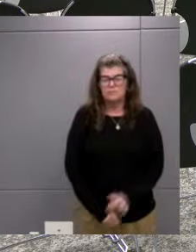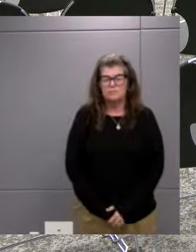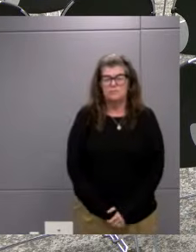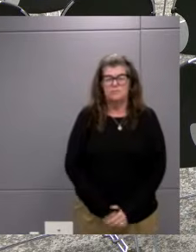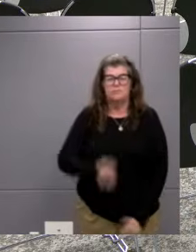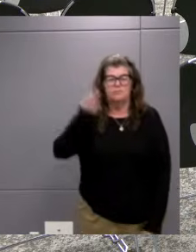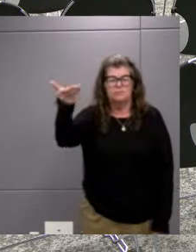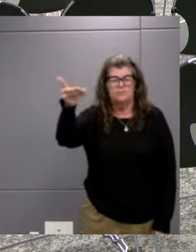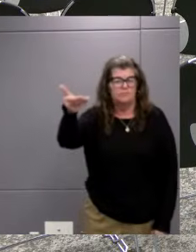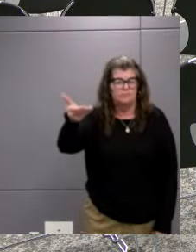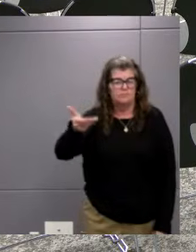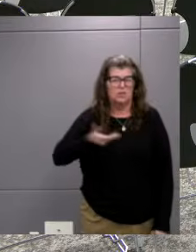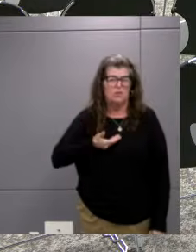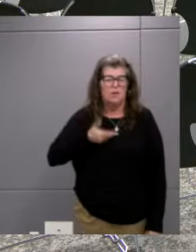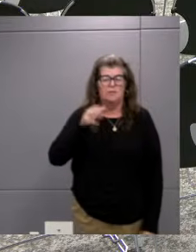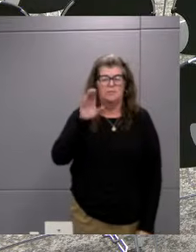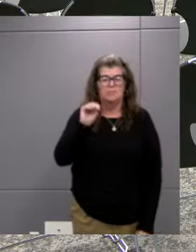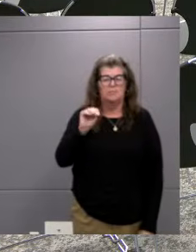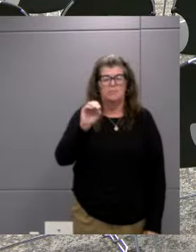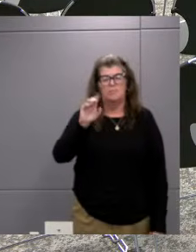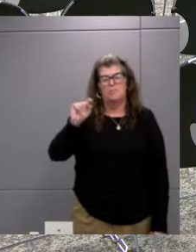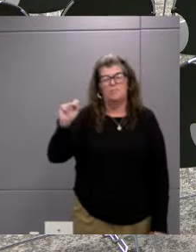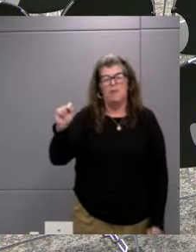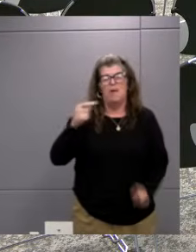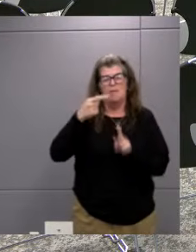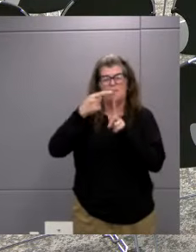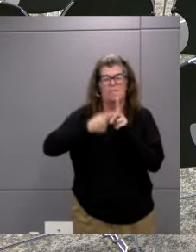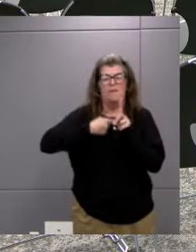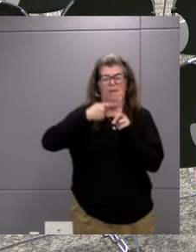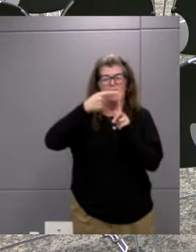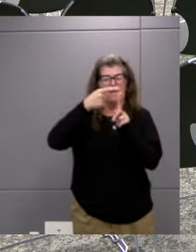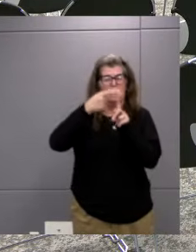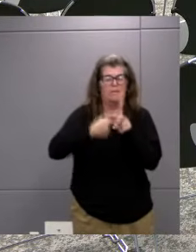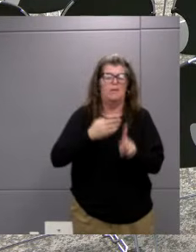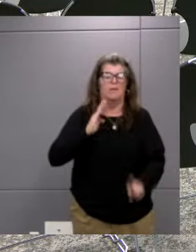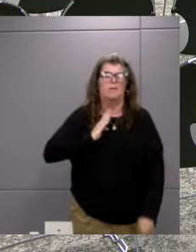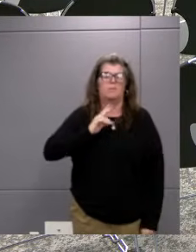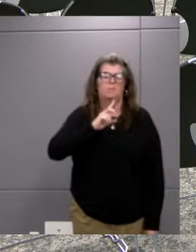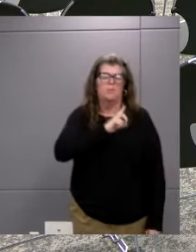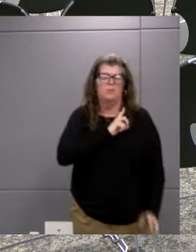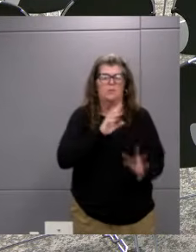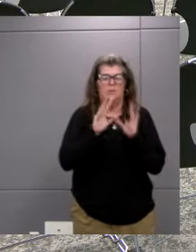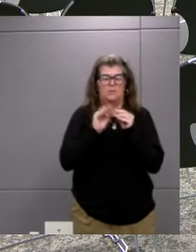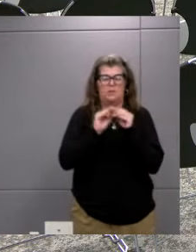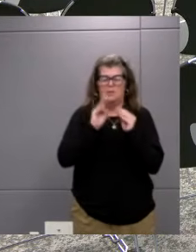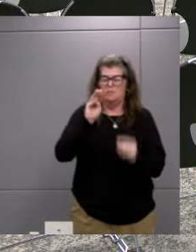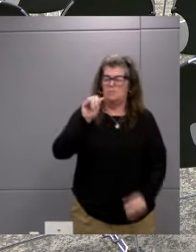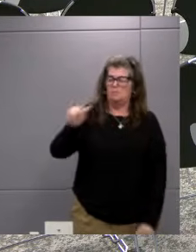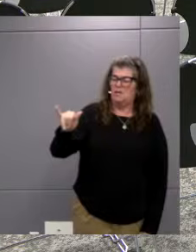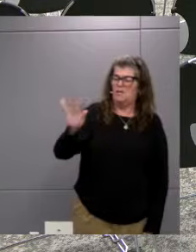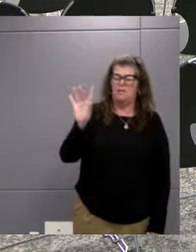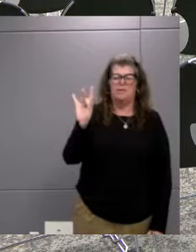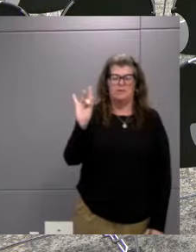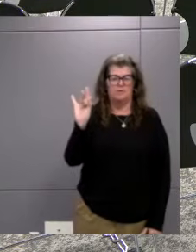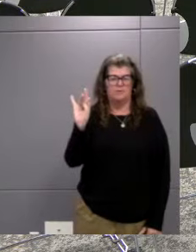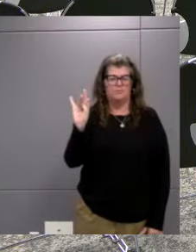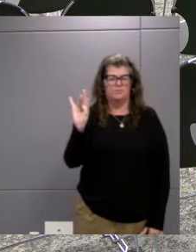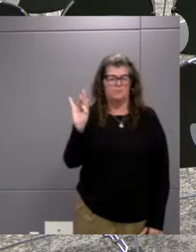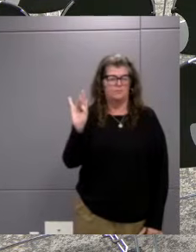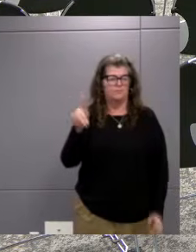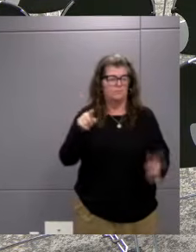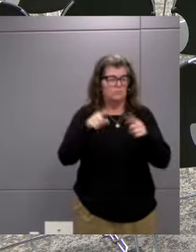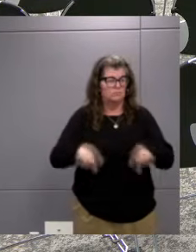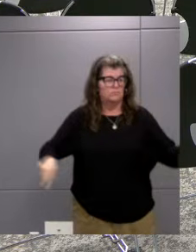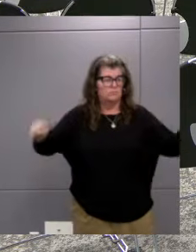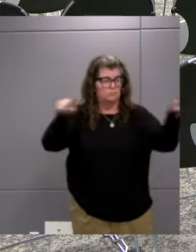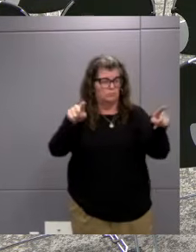Welcome to Mott's monthly board meeting on the 18th of May. For those that are able to